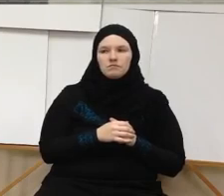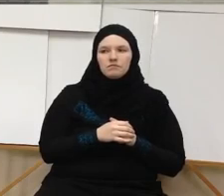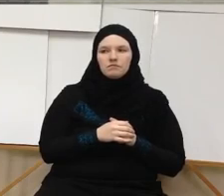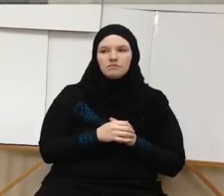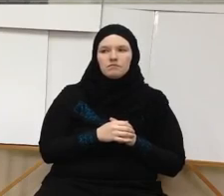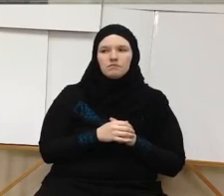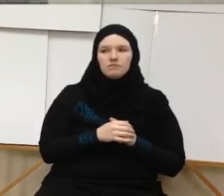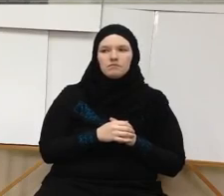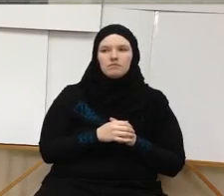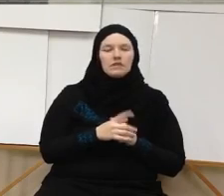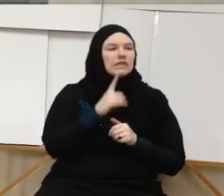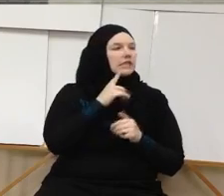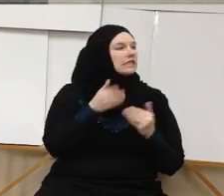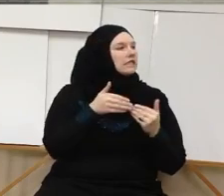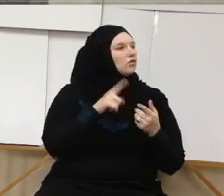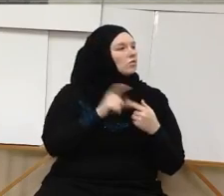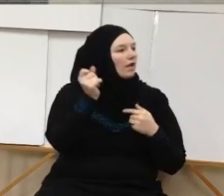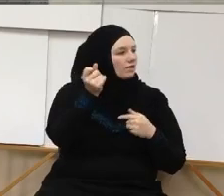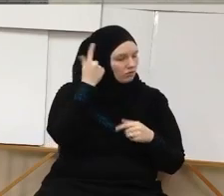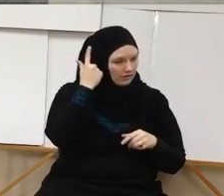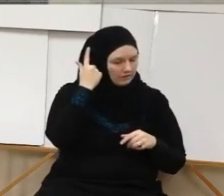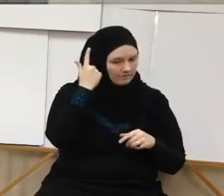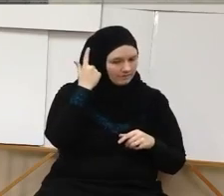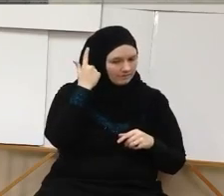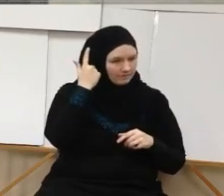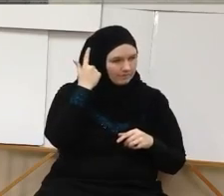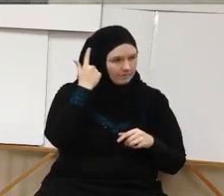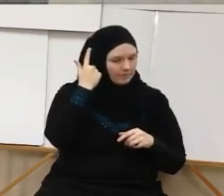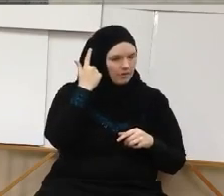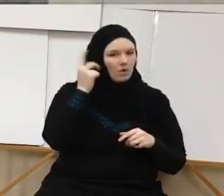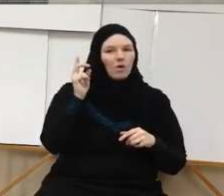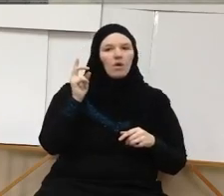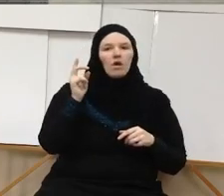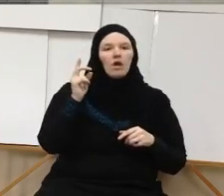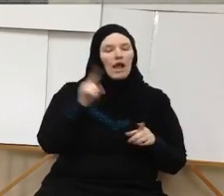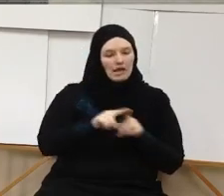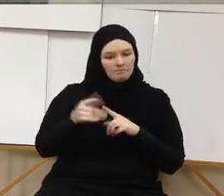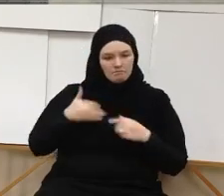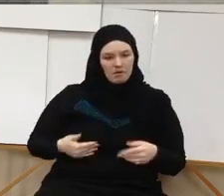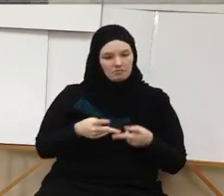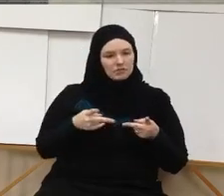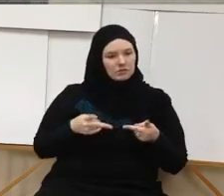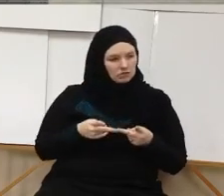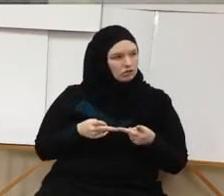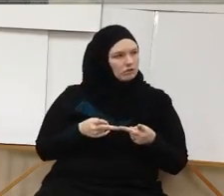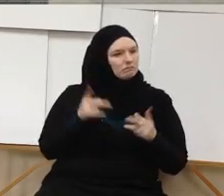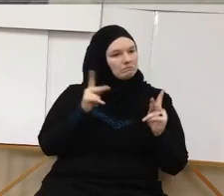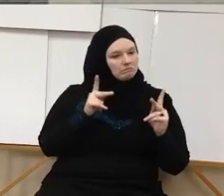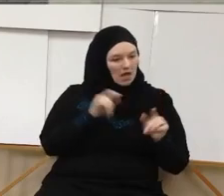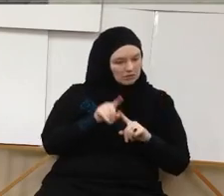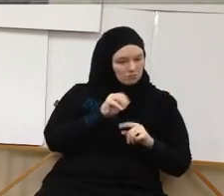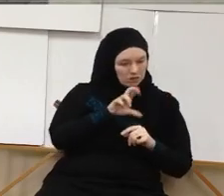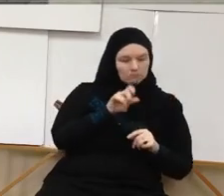It is easy to understand where our position should be as Muslims, people who submit to Allah subhanahu wa